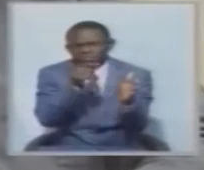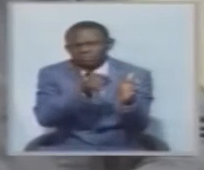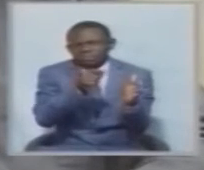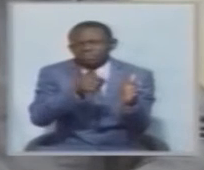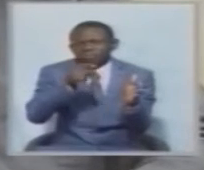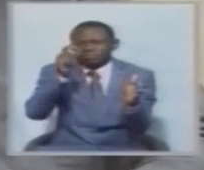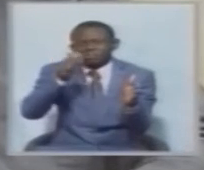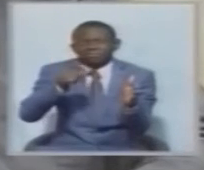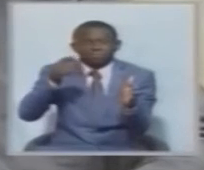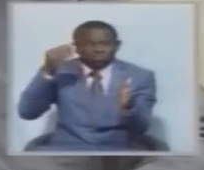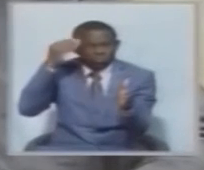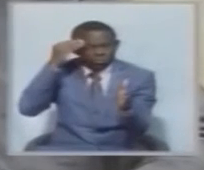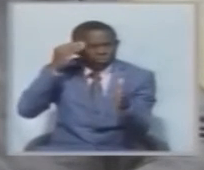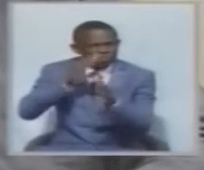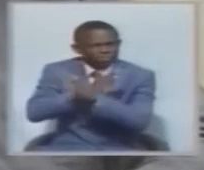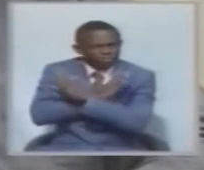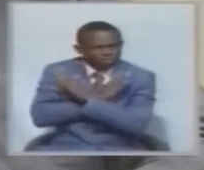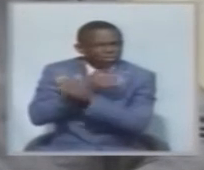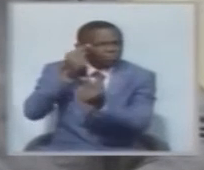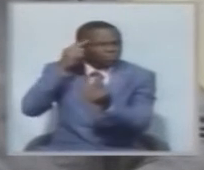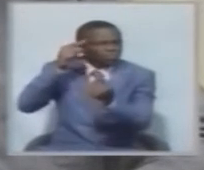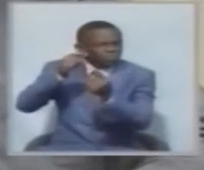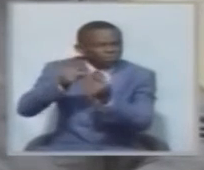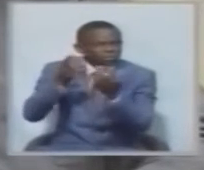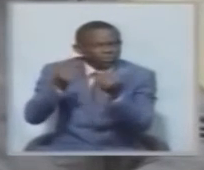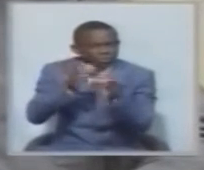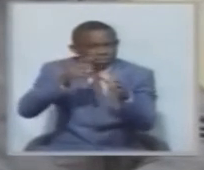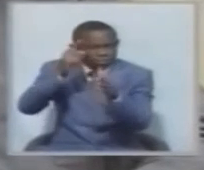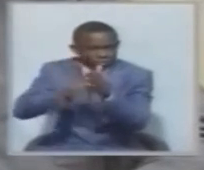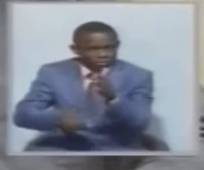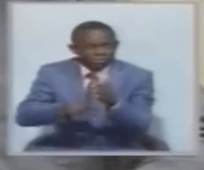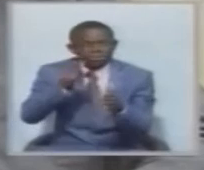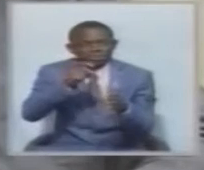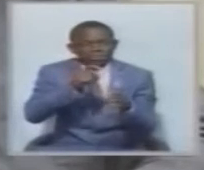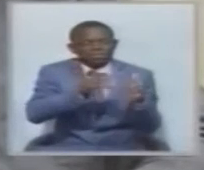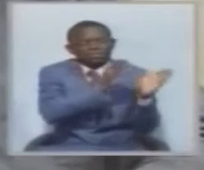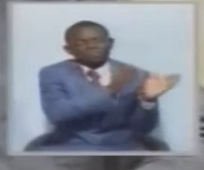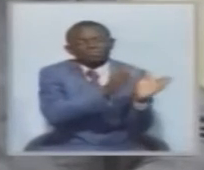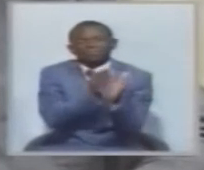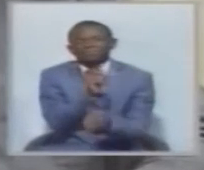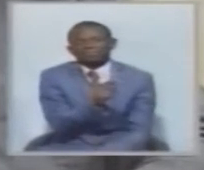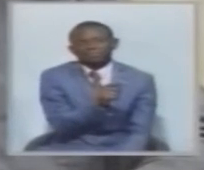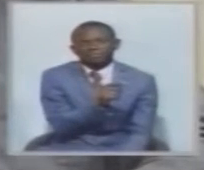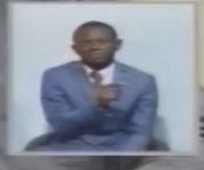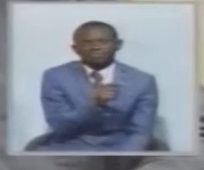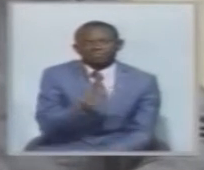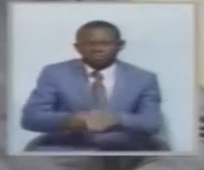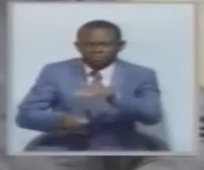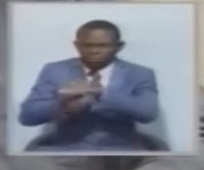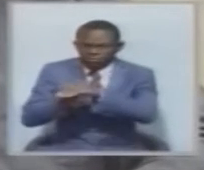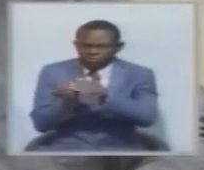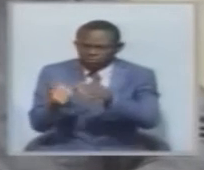what the country wants to do. At the same time, yes, the whole issue of private sector development is an important